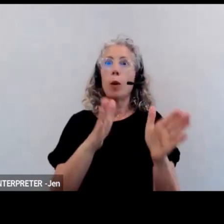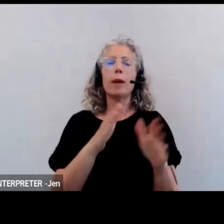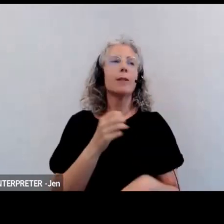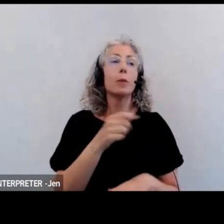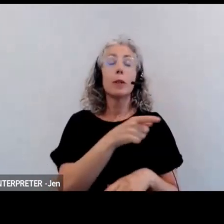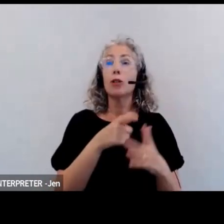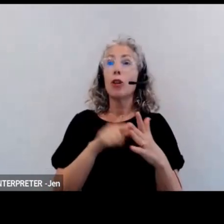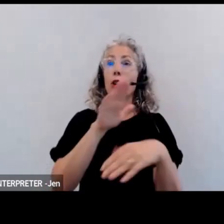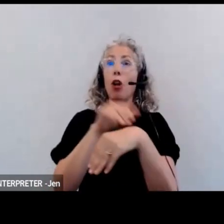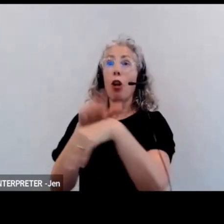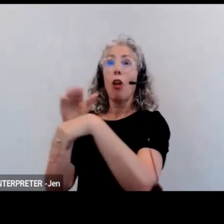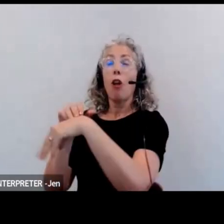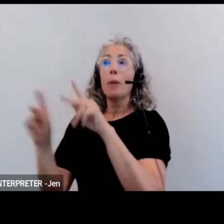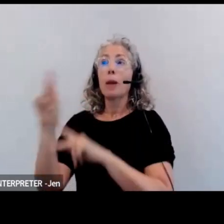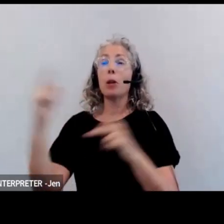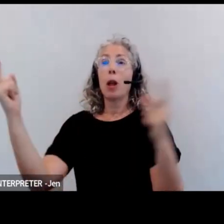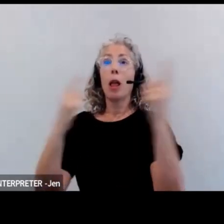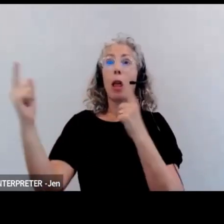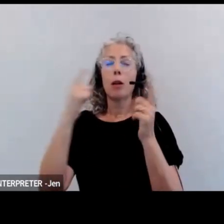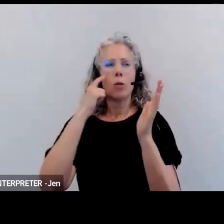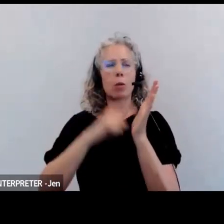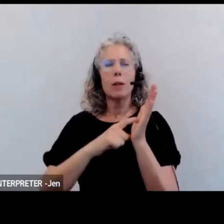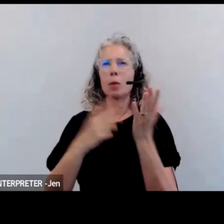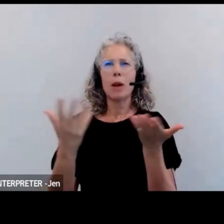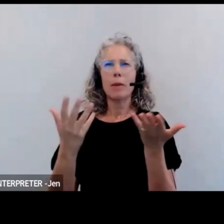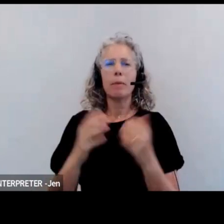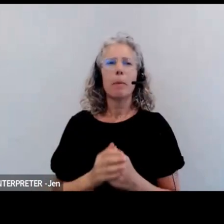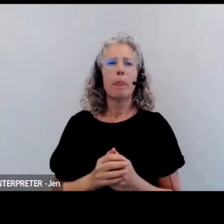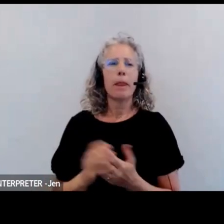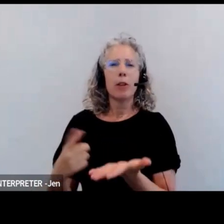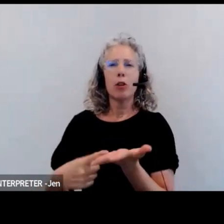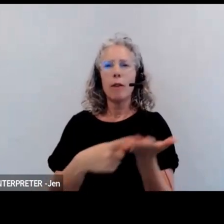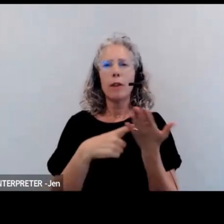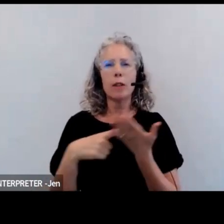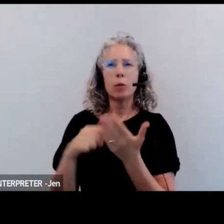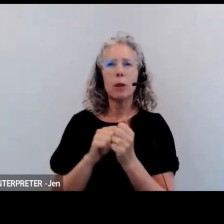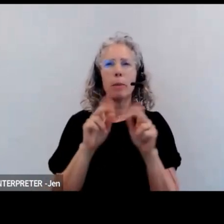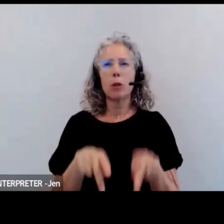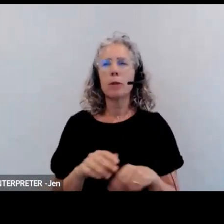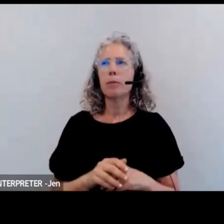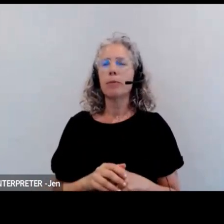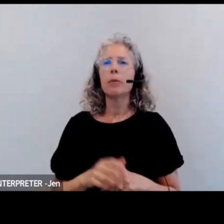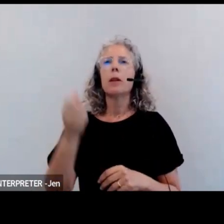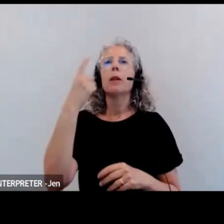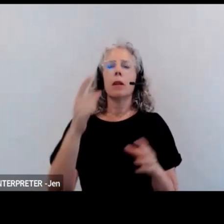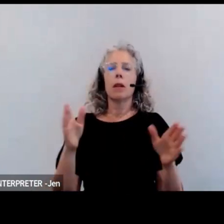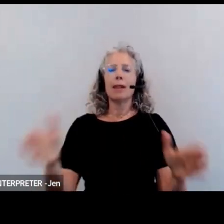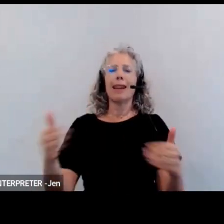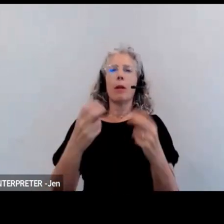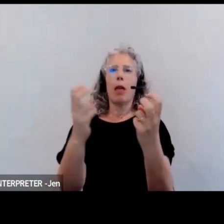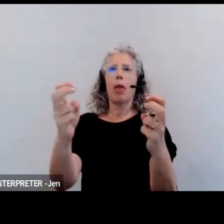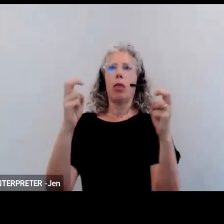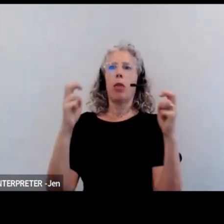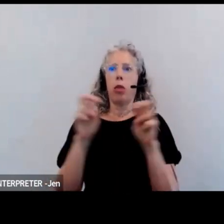in. And the thing that I noticed most is that these conversations with the person sat at one end of the table with all these